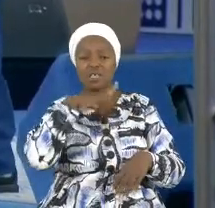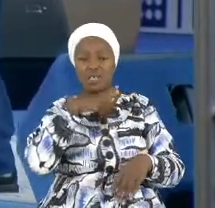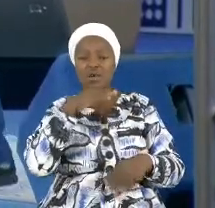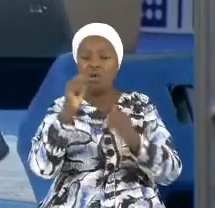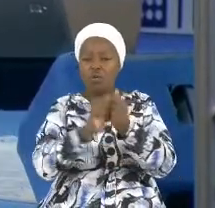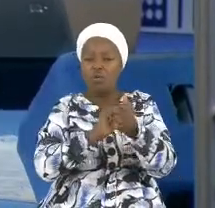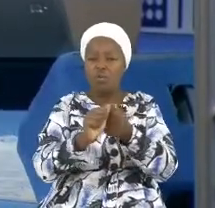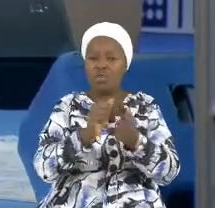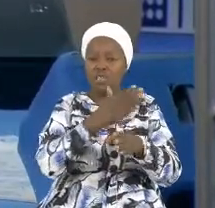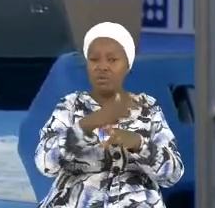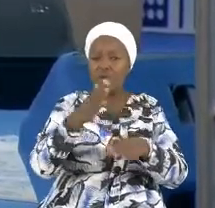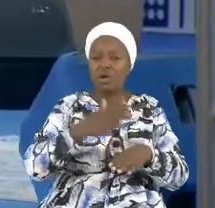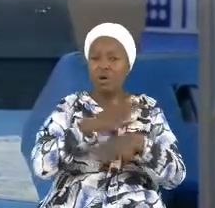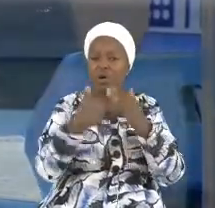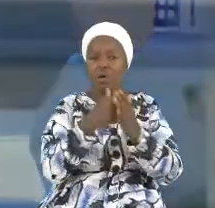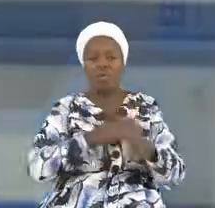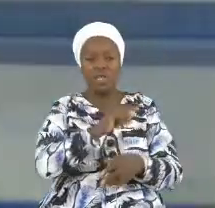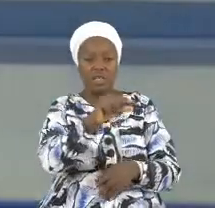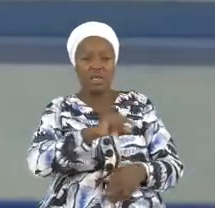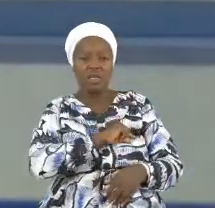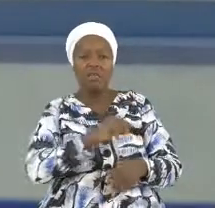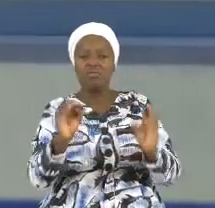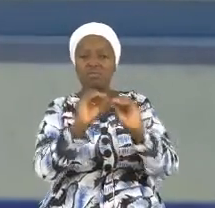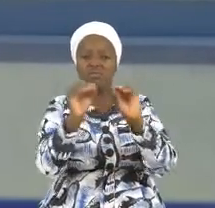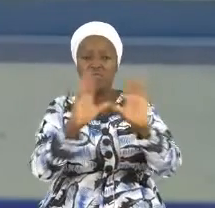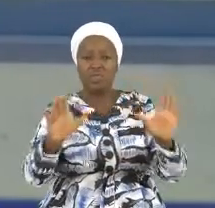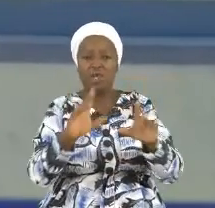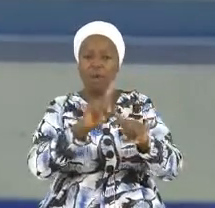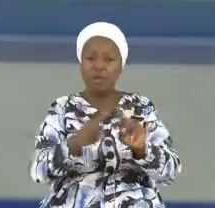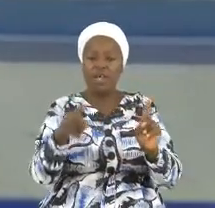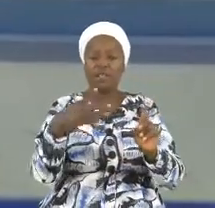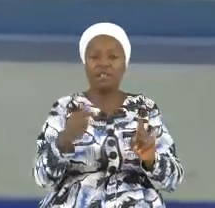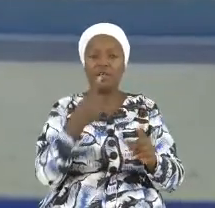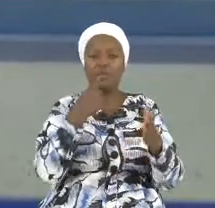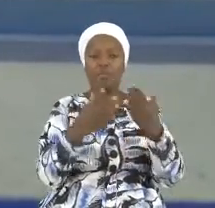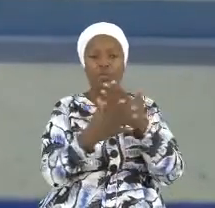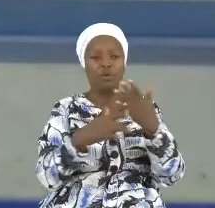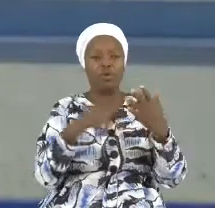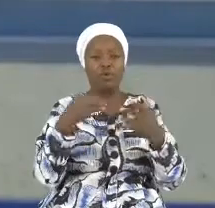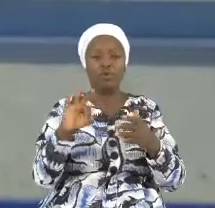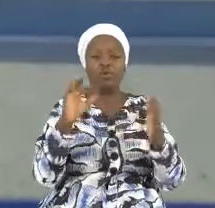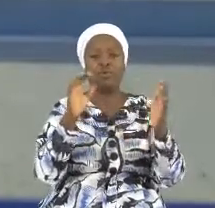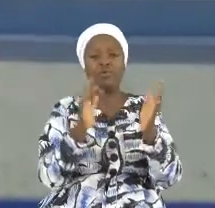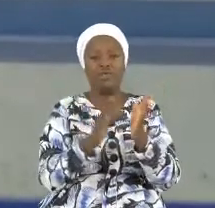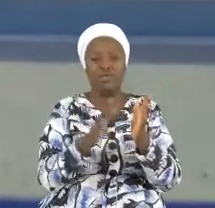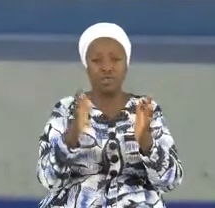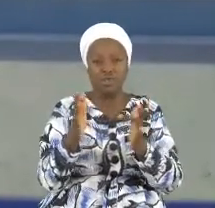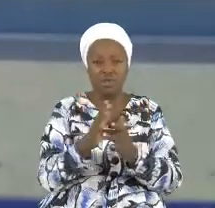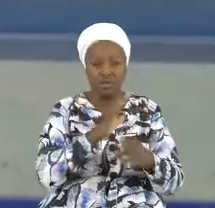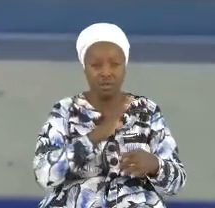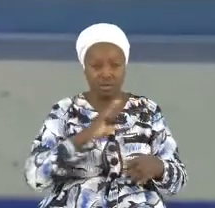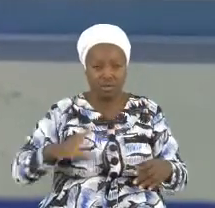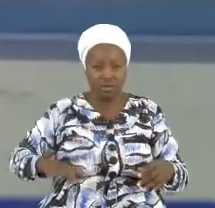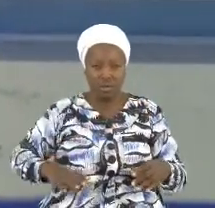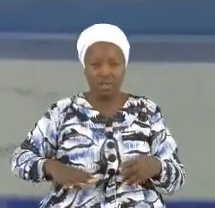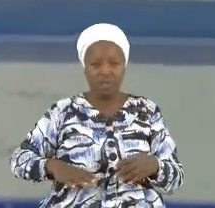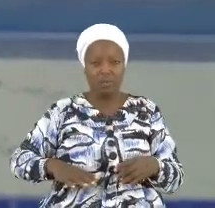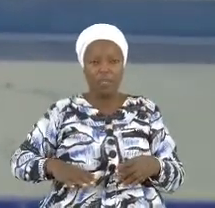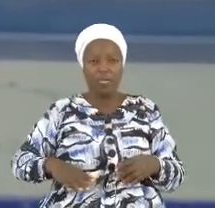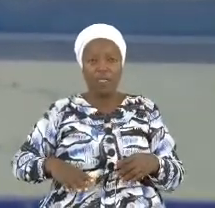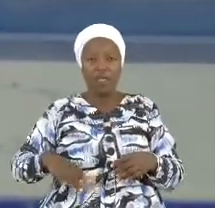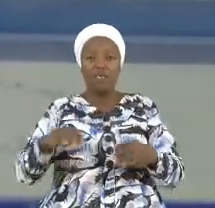guilt? Nothing but the blood of Jesus Christ. It's through that blood, the blood of